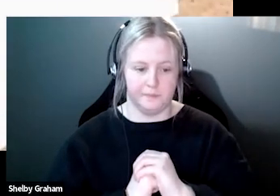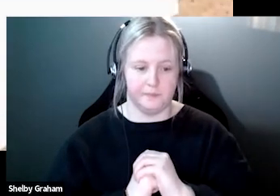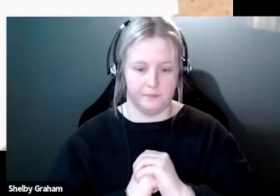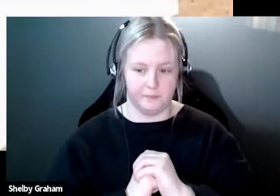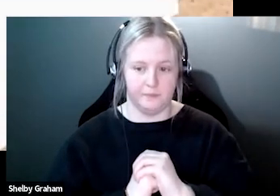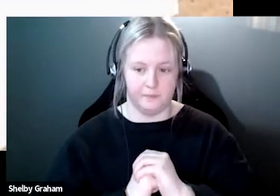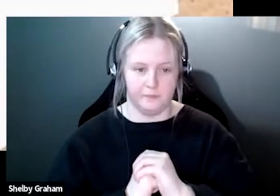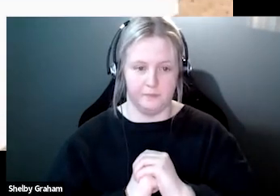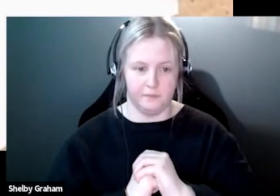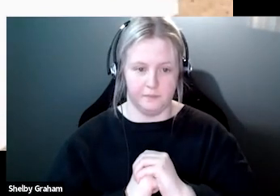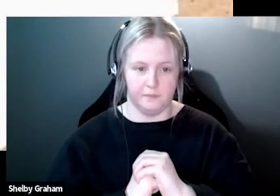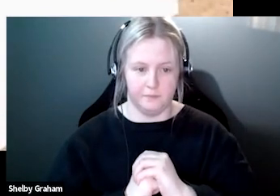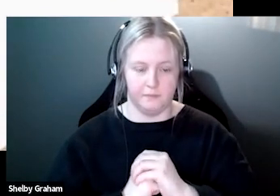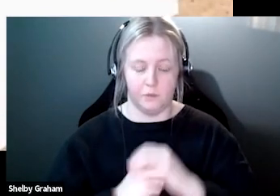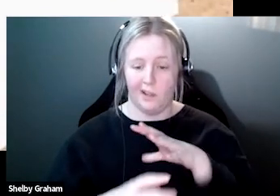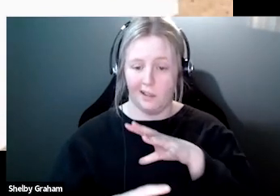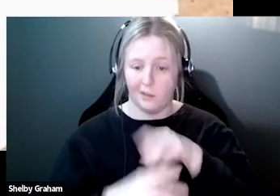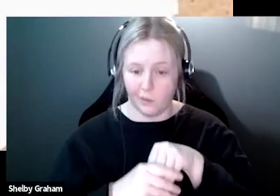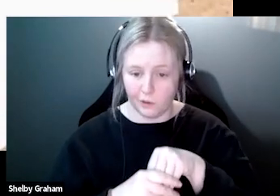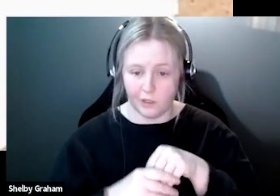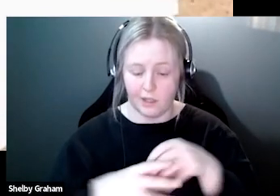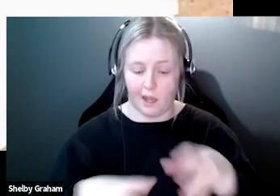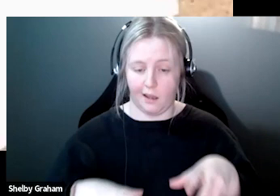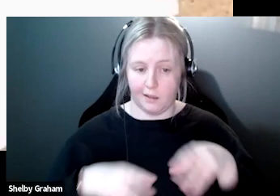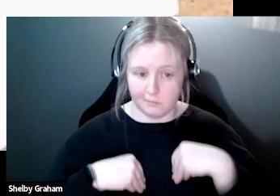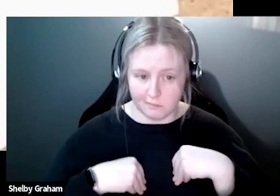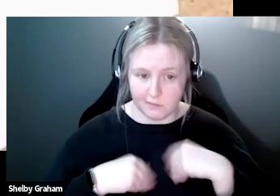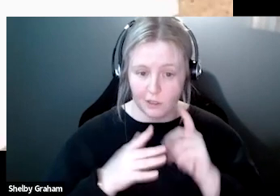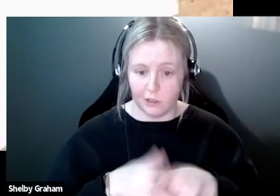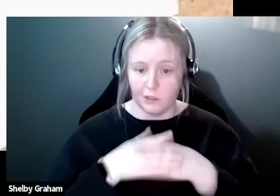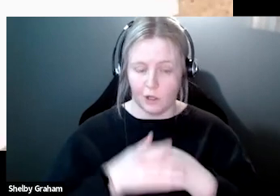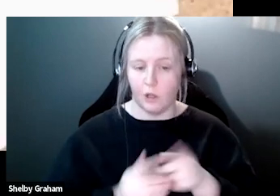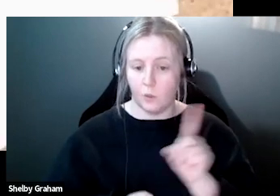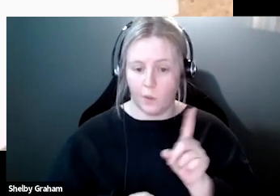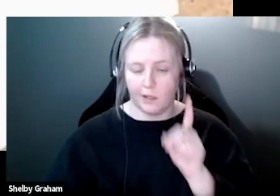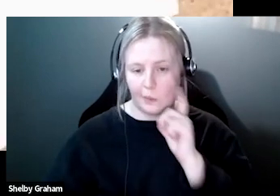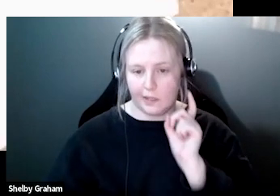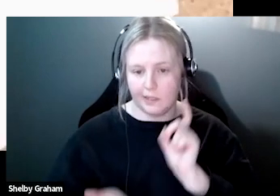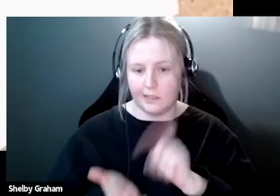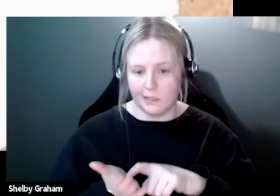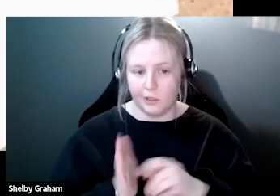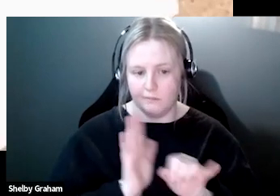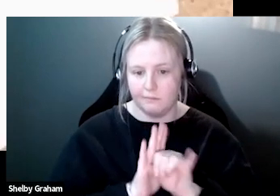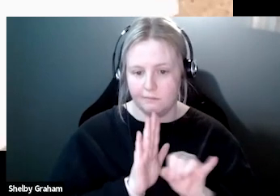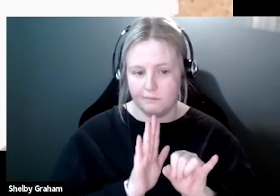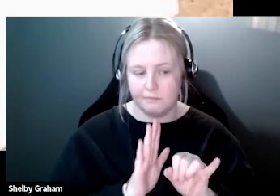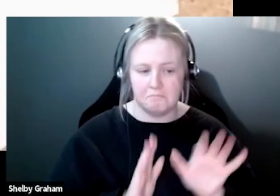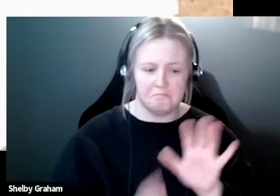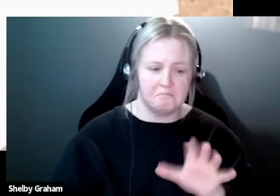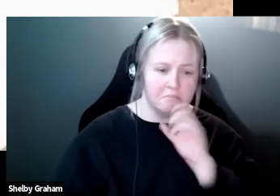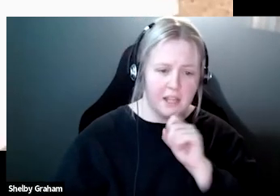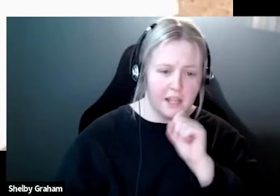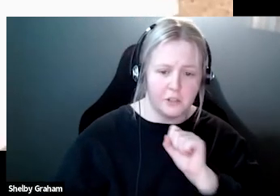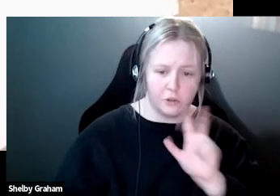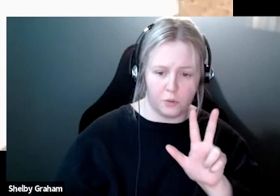So inclusion and acceptance begin with recognition. From about the age of 3, I knew I